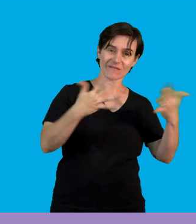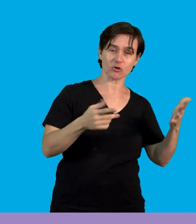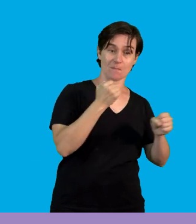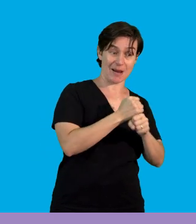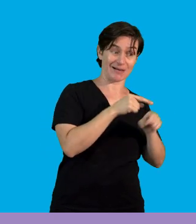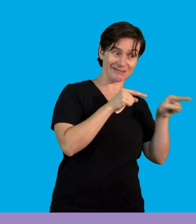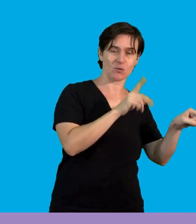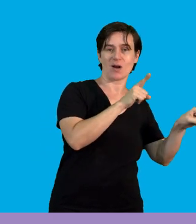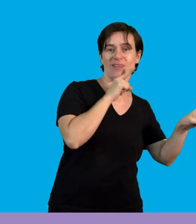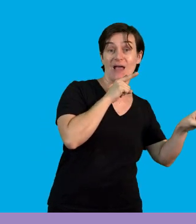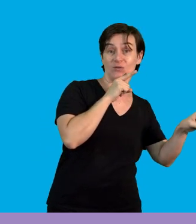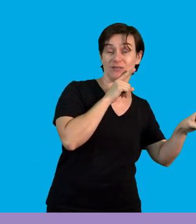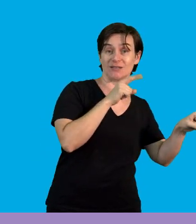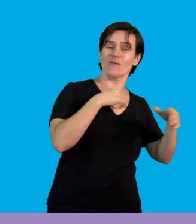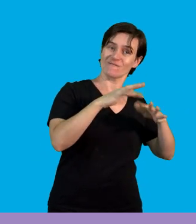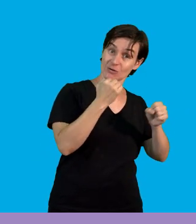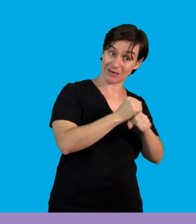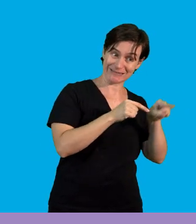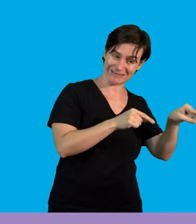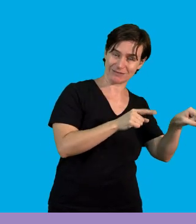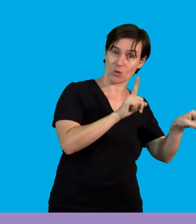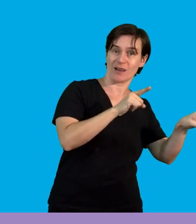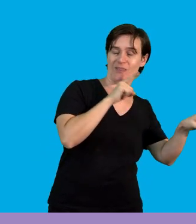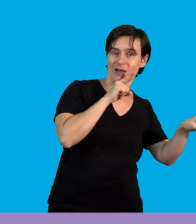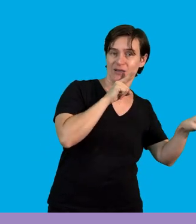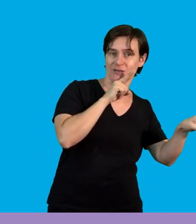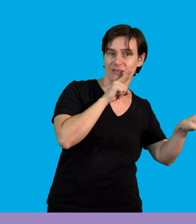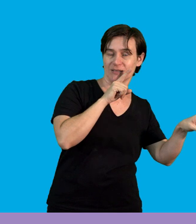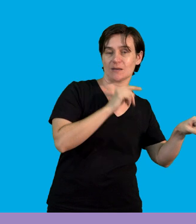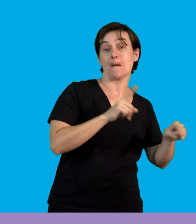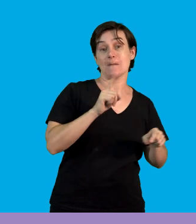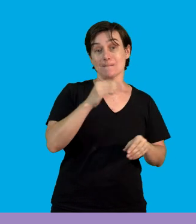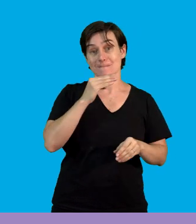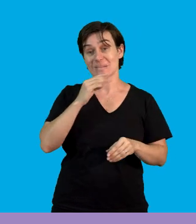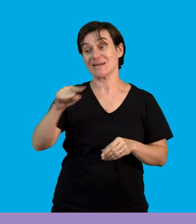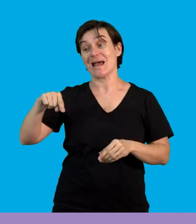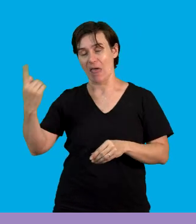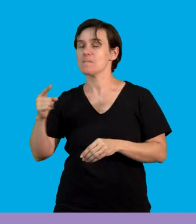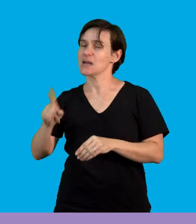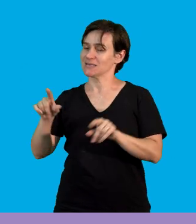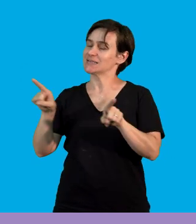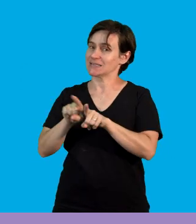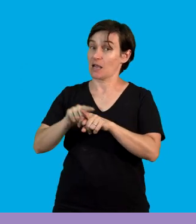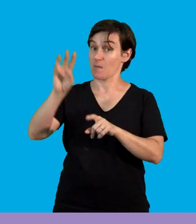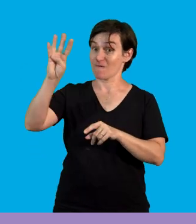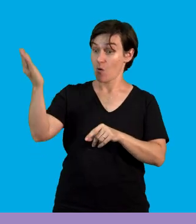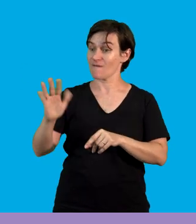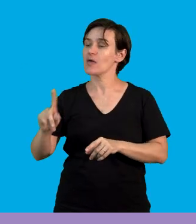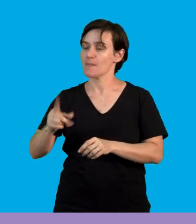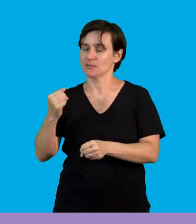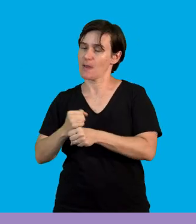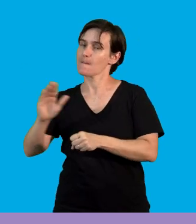of 1,000. Then the other one we must also convert it to a denominator of 1,000. So we need